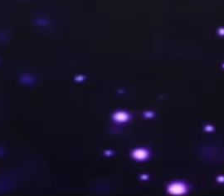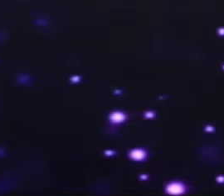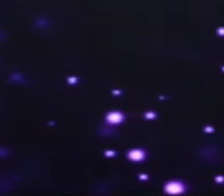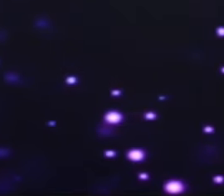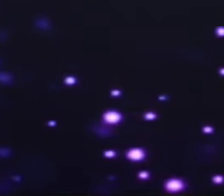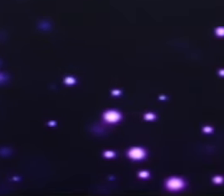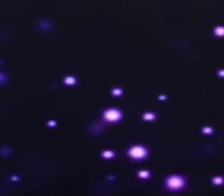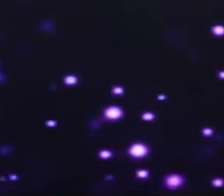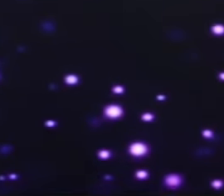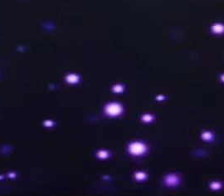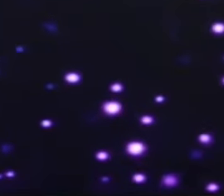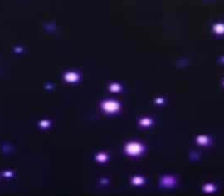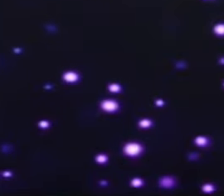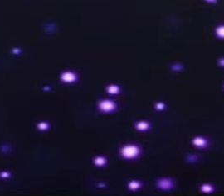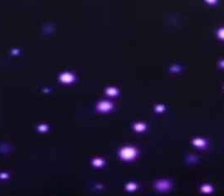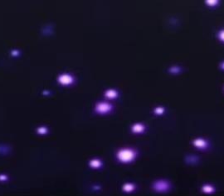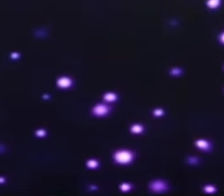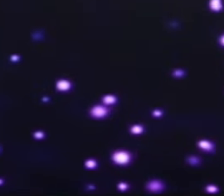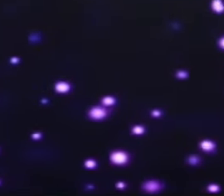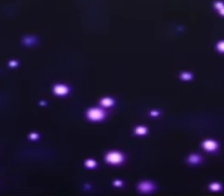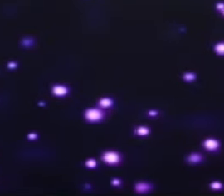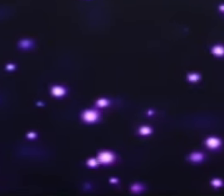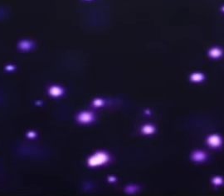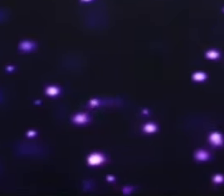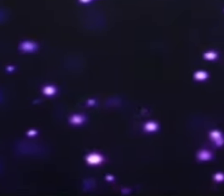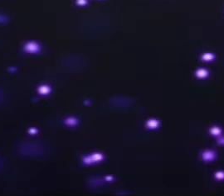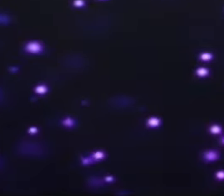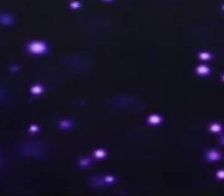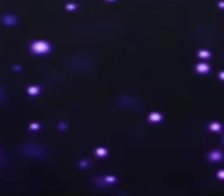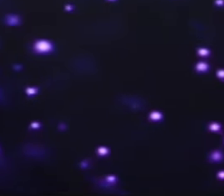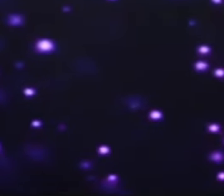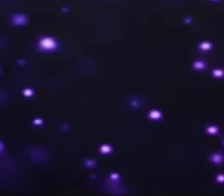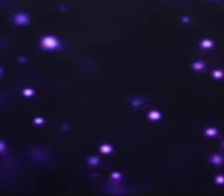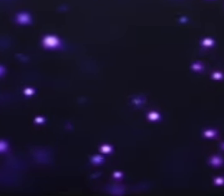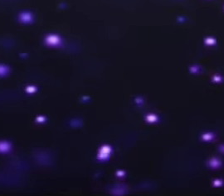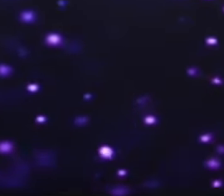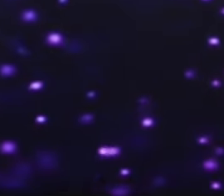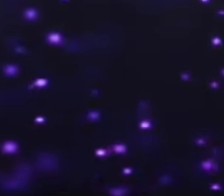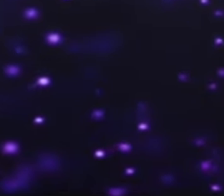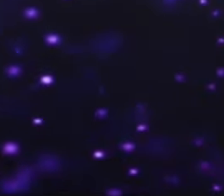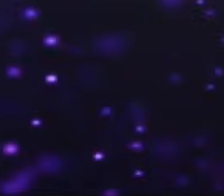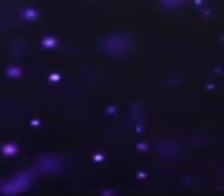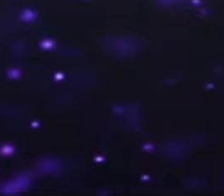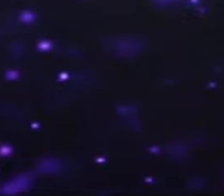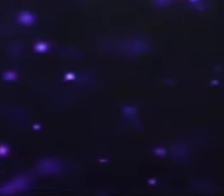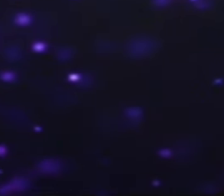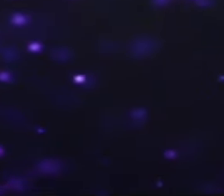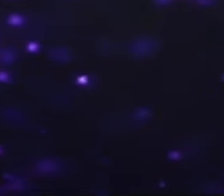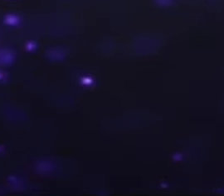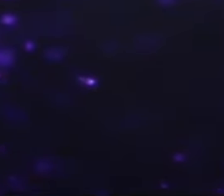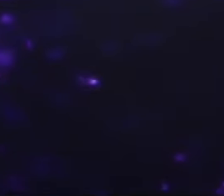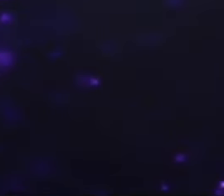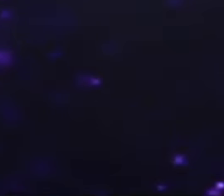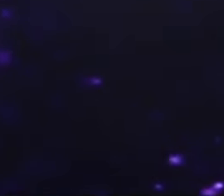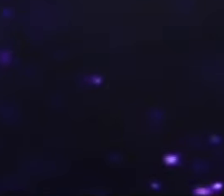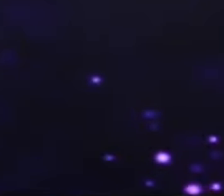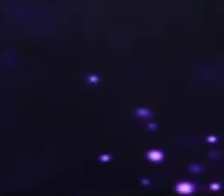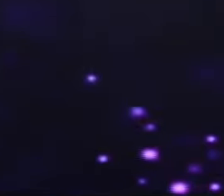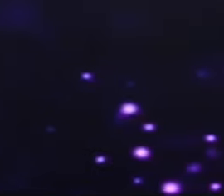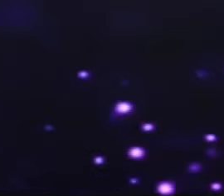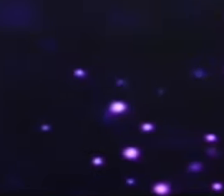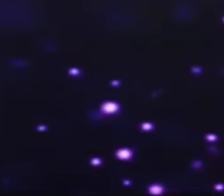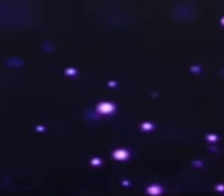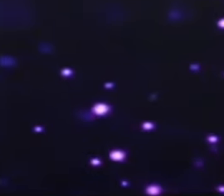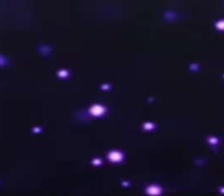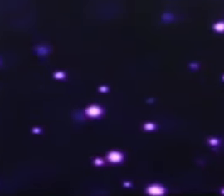on Atinka TV. We are grateful to those who listened to us on Pen Radio in Kumasi. We are grateful to all those who connected